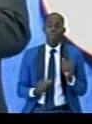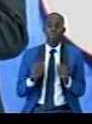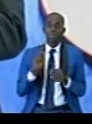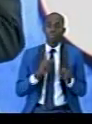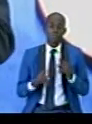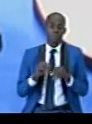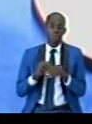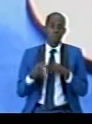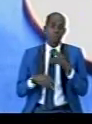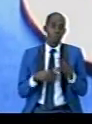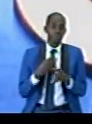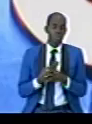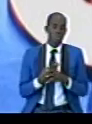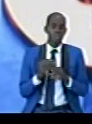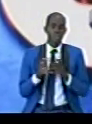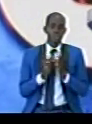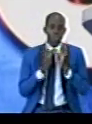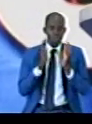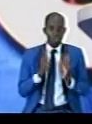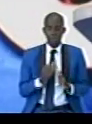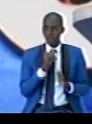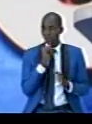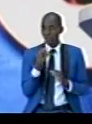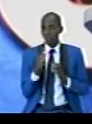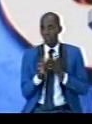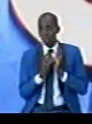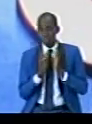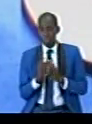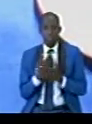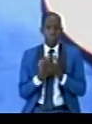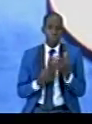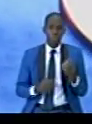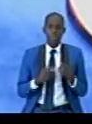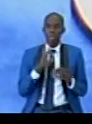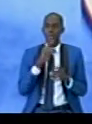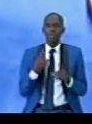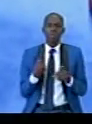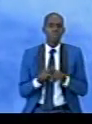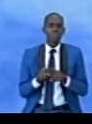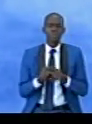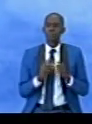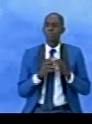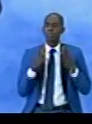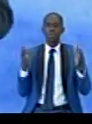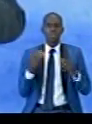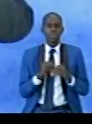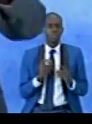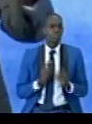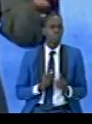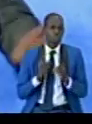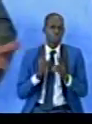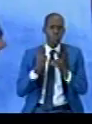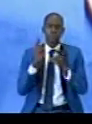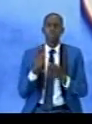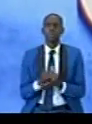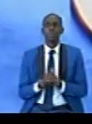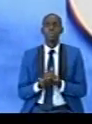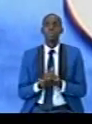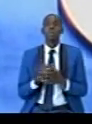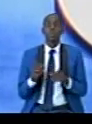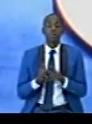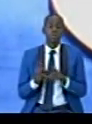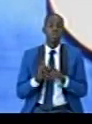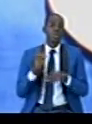non-Christians, they're too much in a hurry. They cannot wait on the Lord. Even it affects other areas